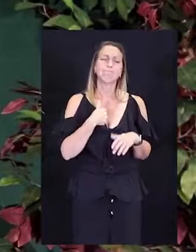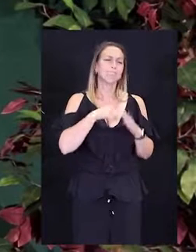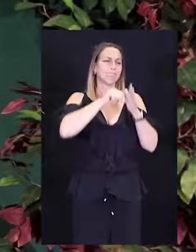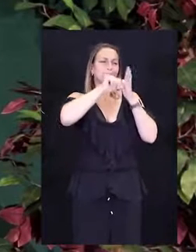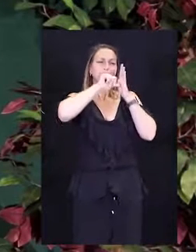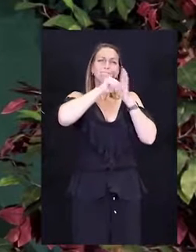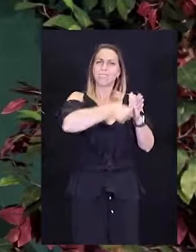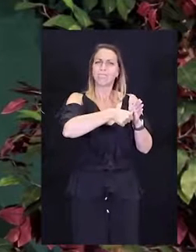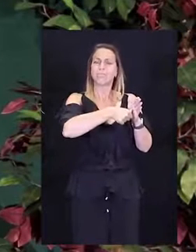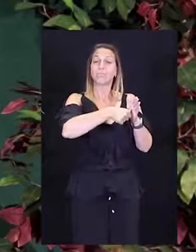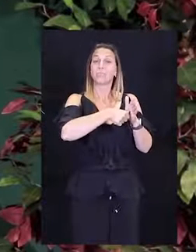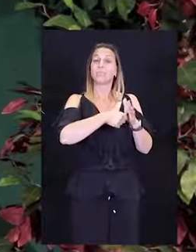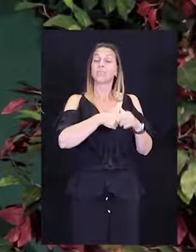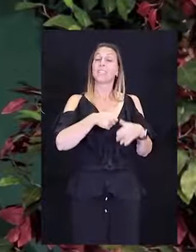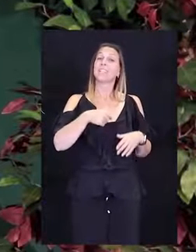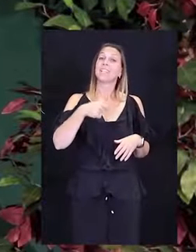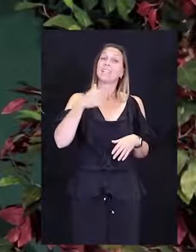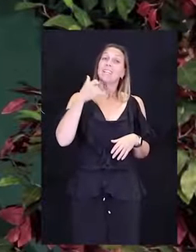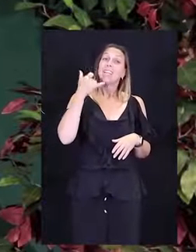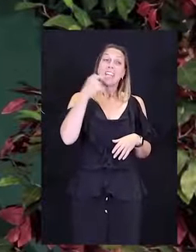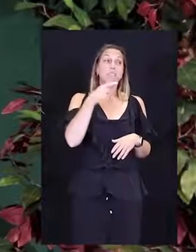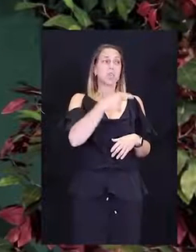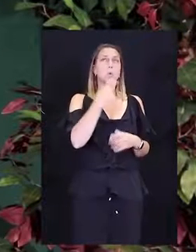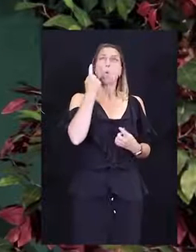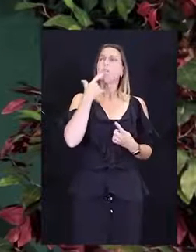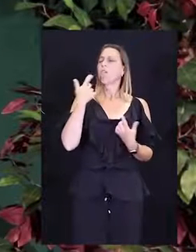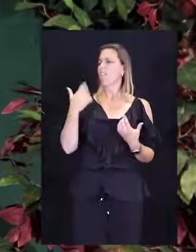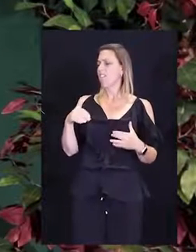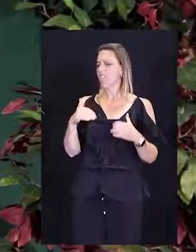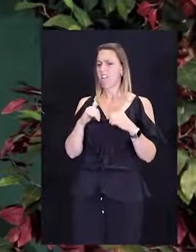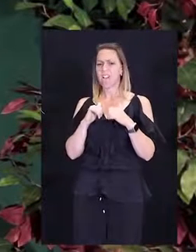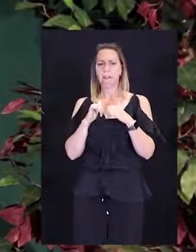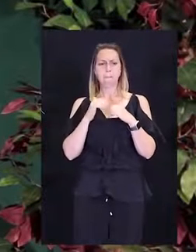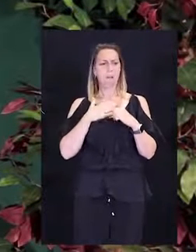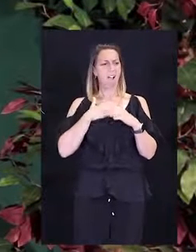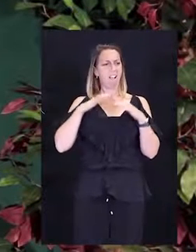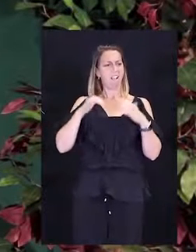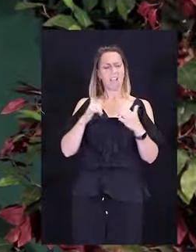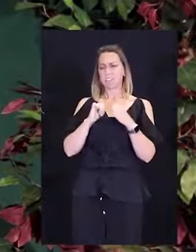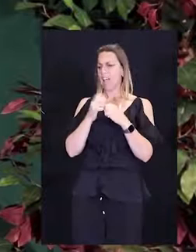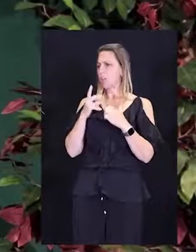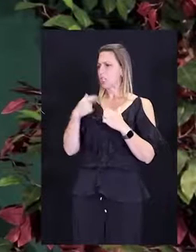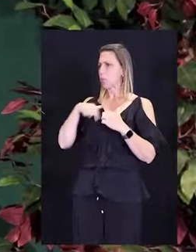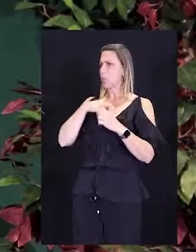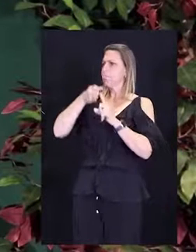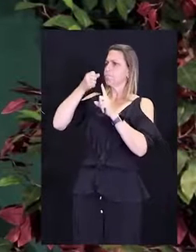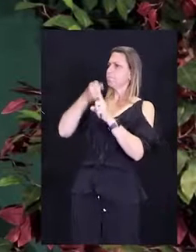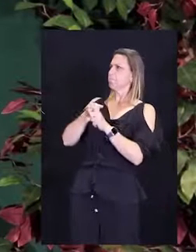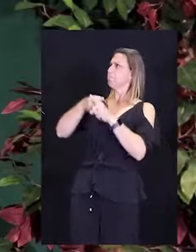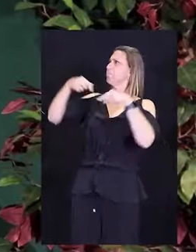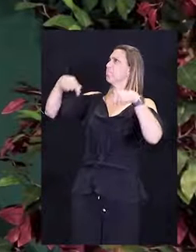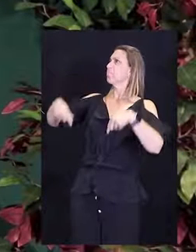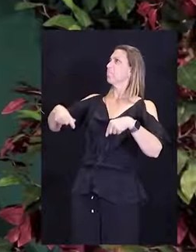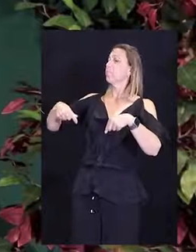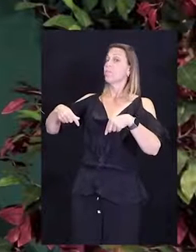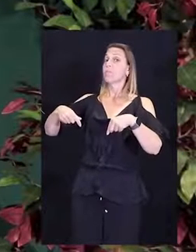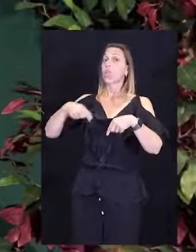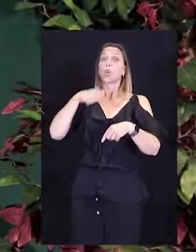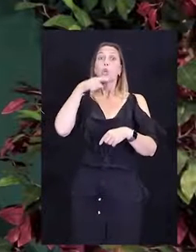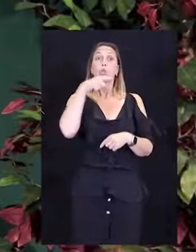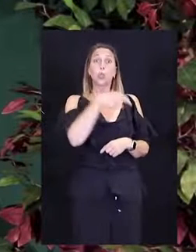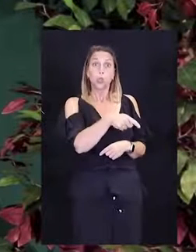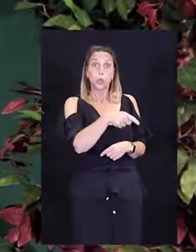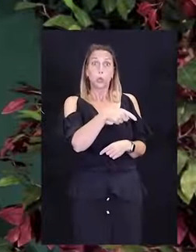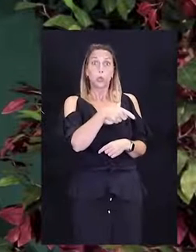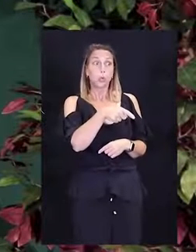impress me more. So if you wonder what your legacy is at CD, or even in the CD community, it's that you are the class